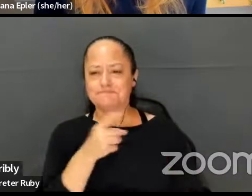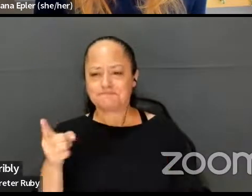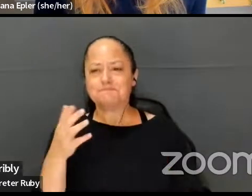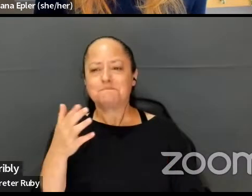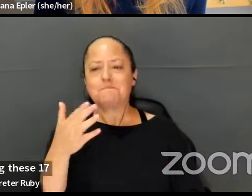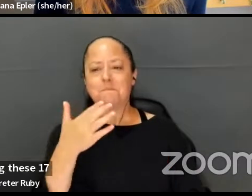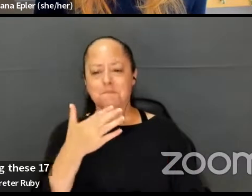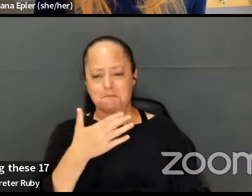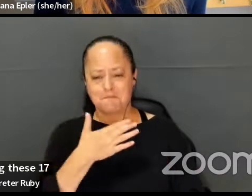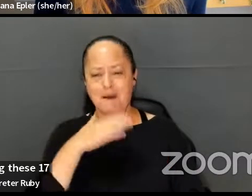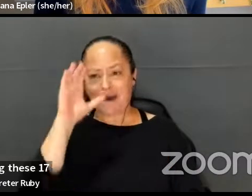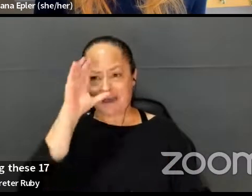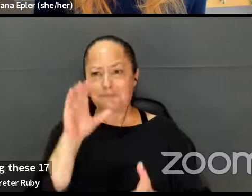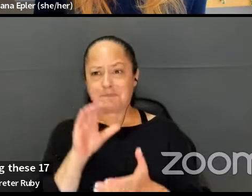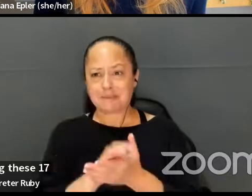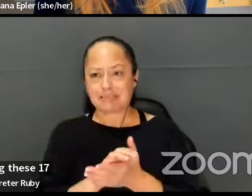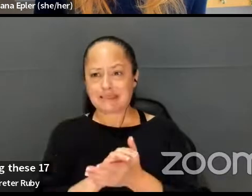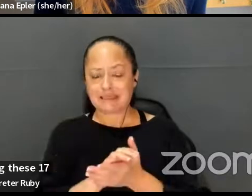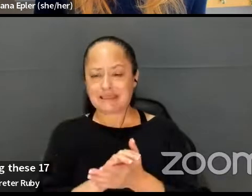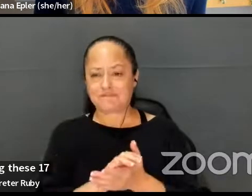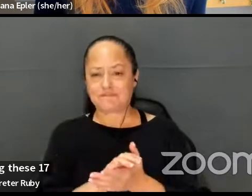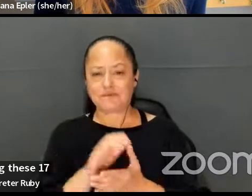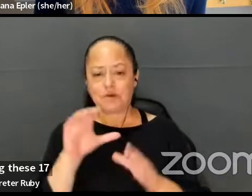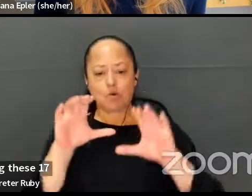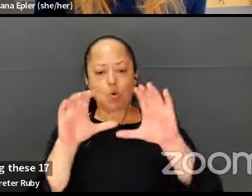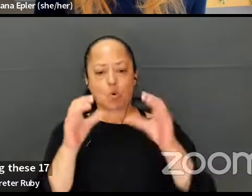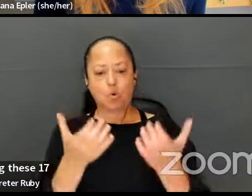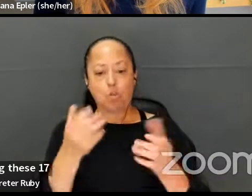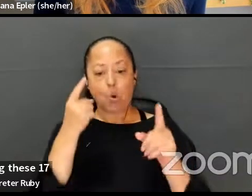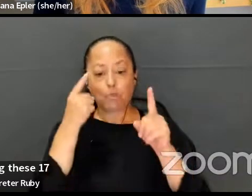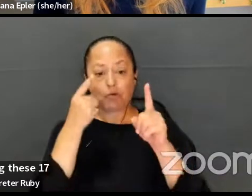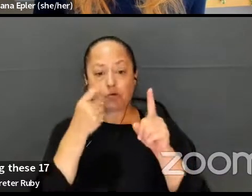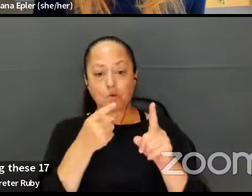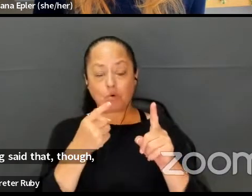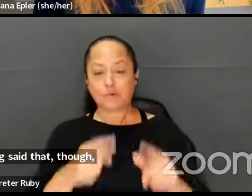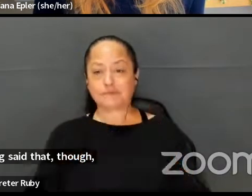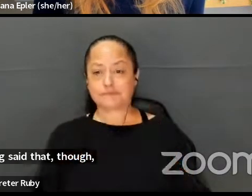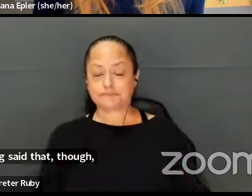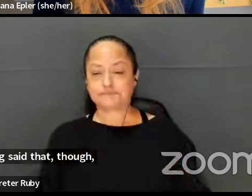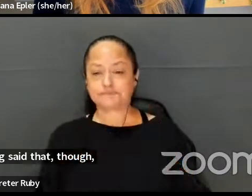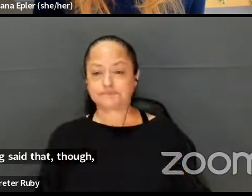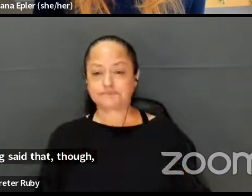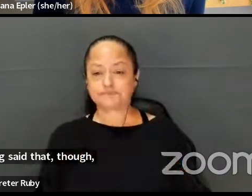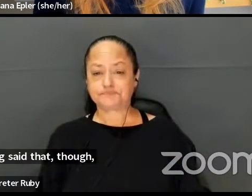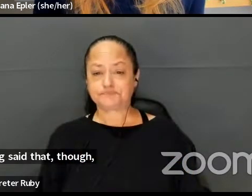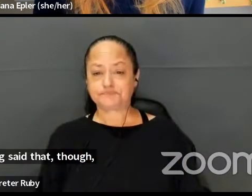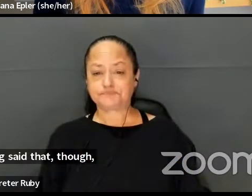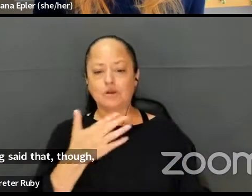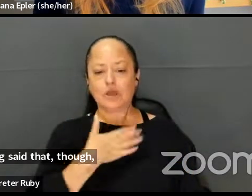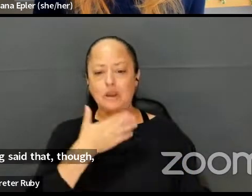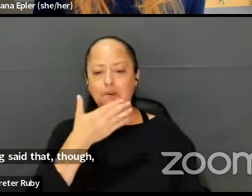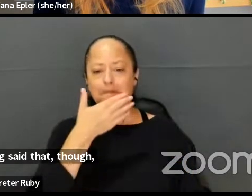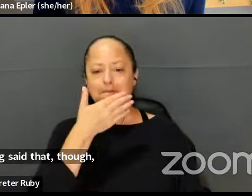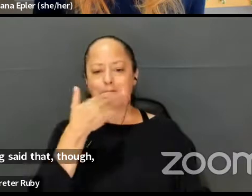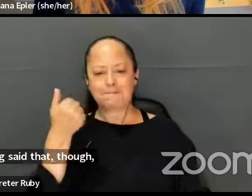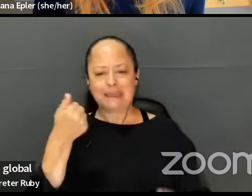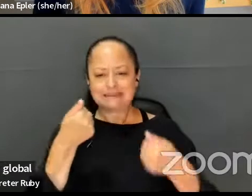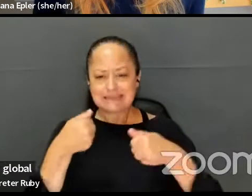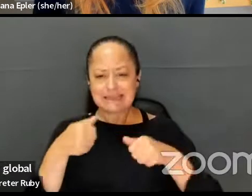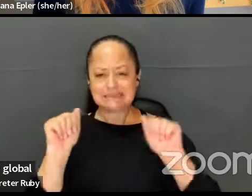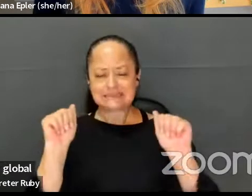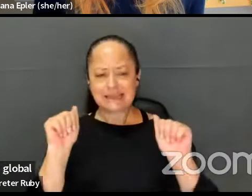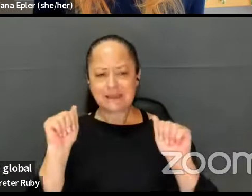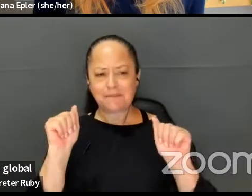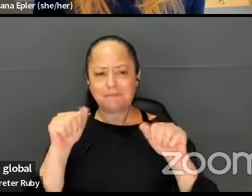firm belief that the global goals are our best attempt at